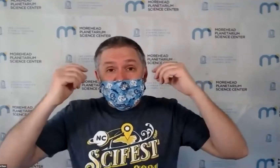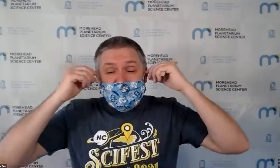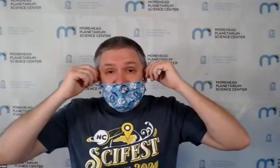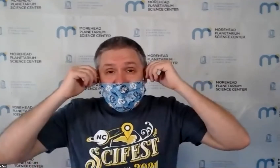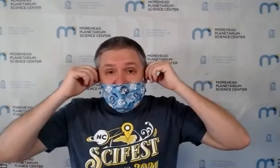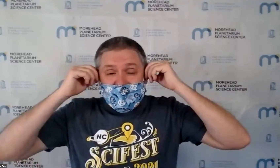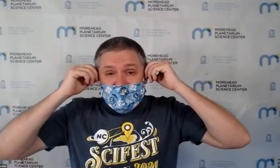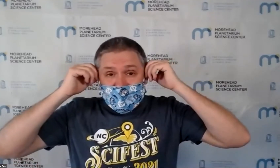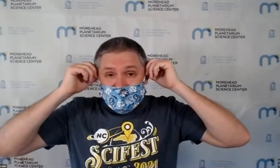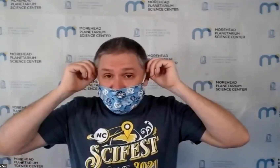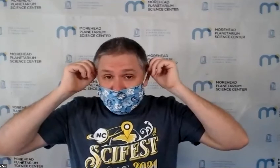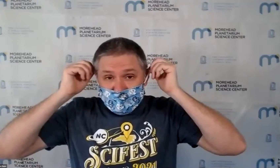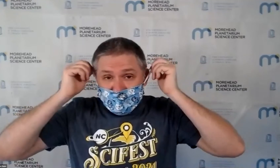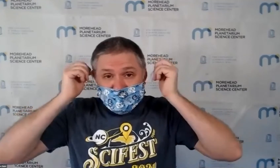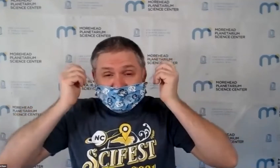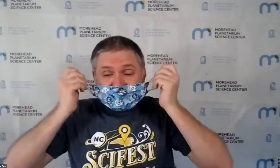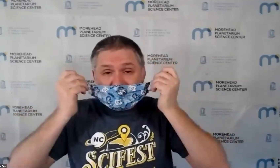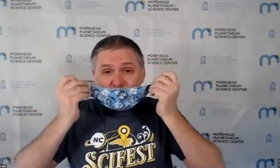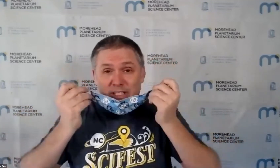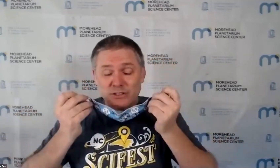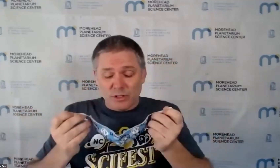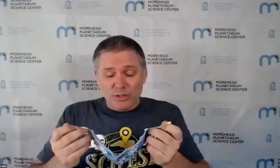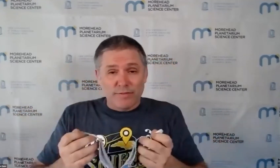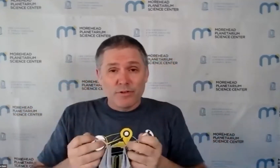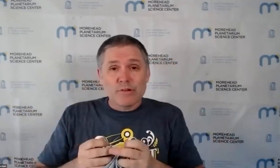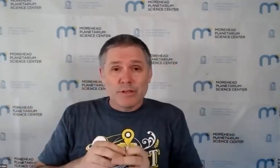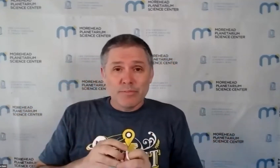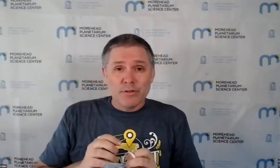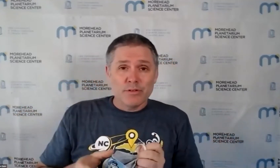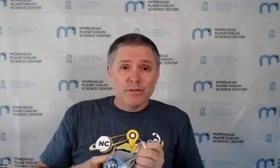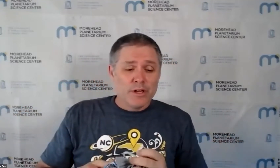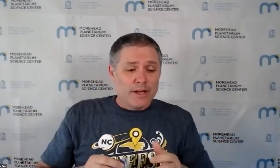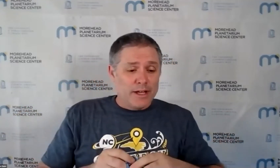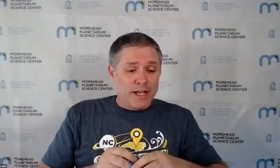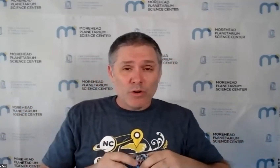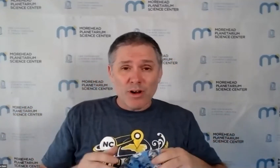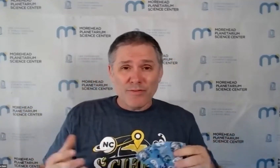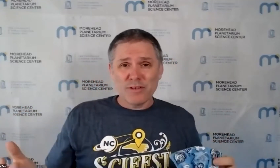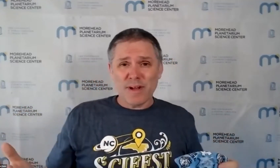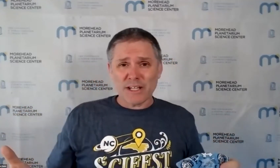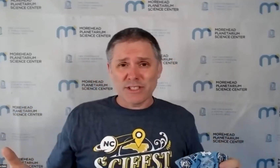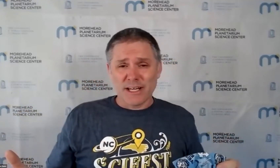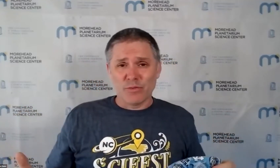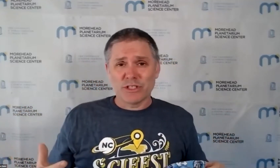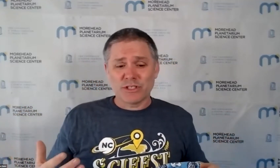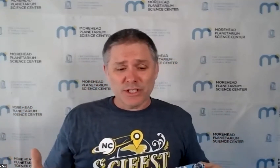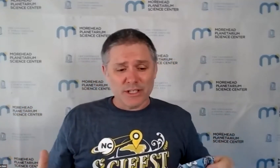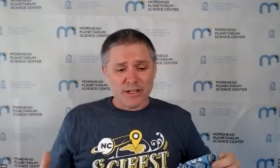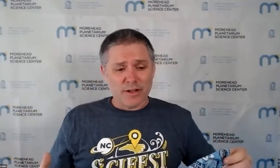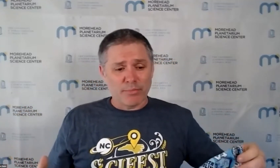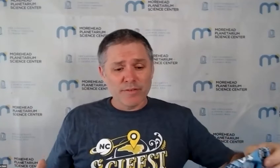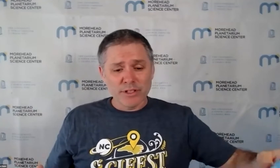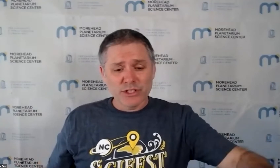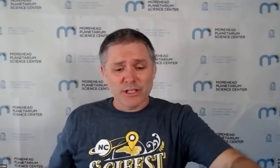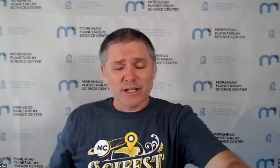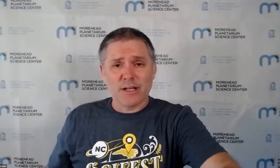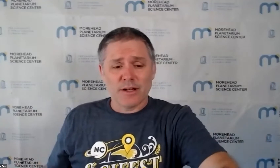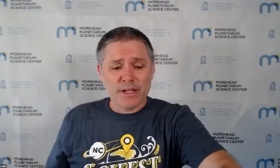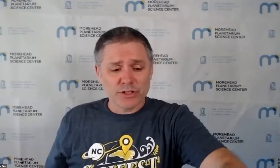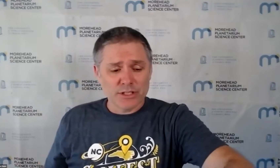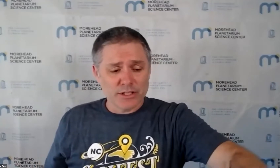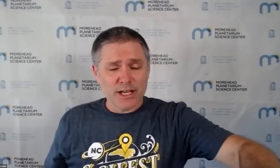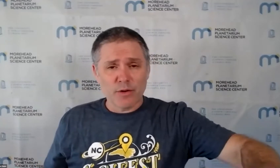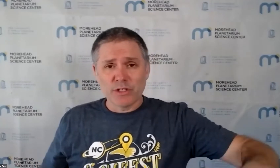I want to point out that I'm in a so physically distant space with only a few other people, and we're all fully vaccinated, which is such a privilege